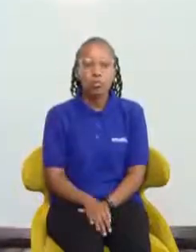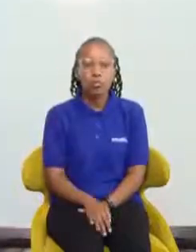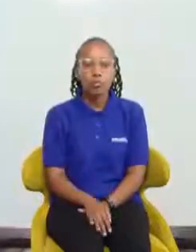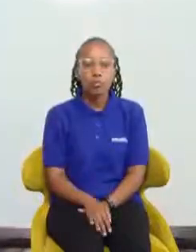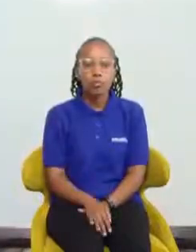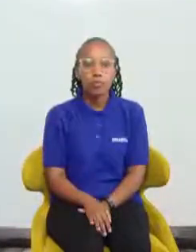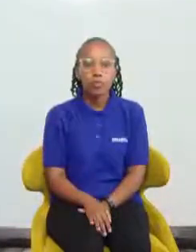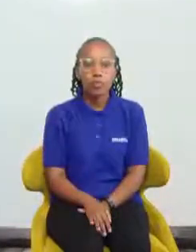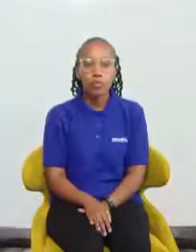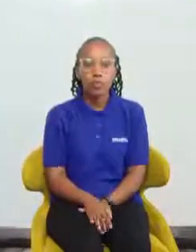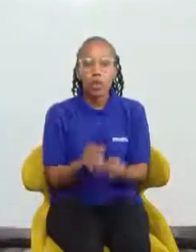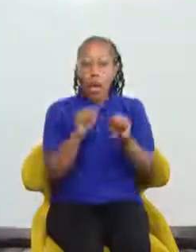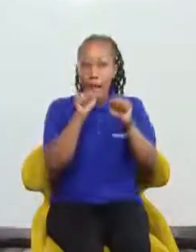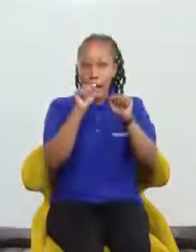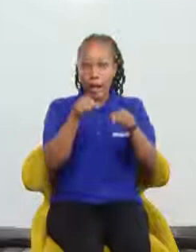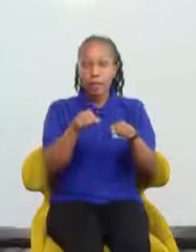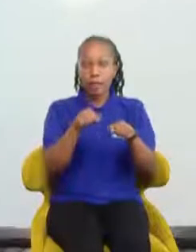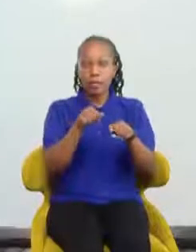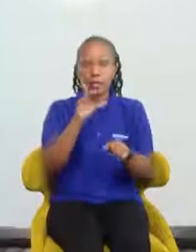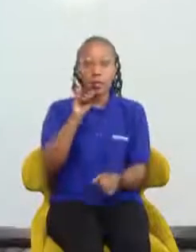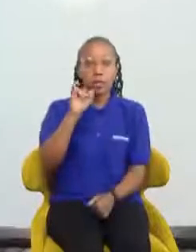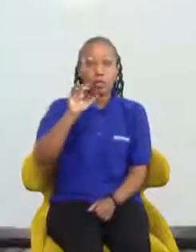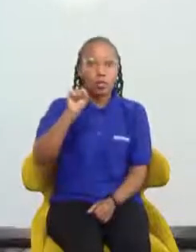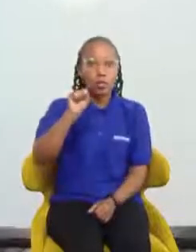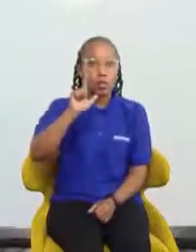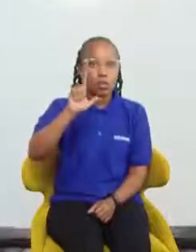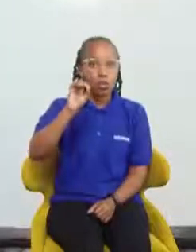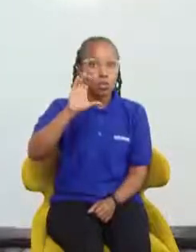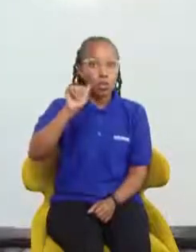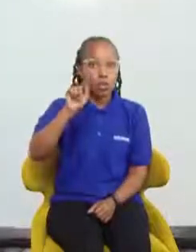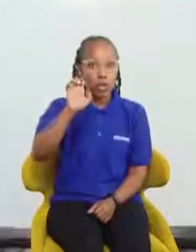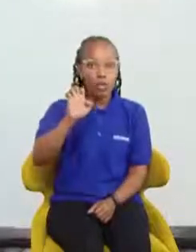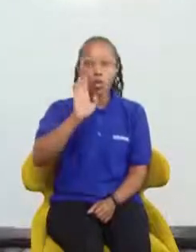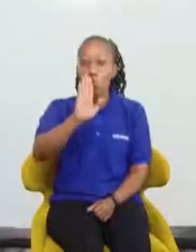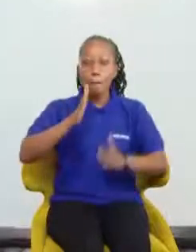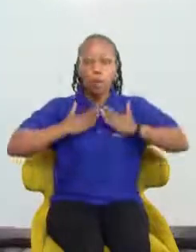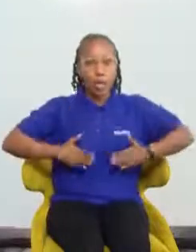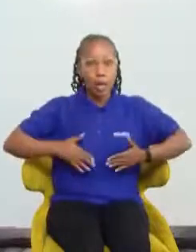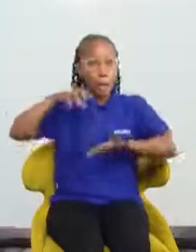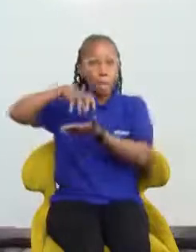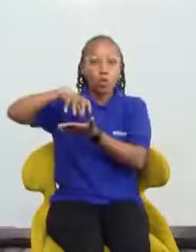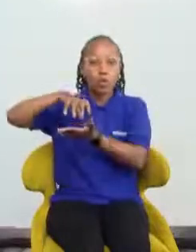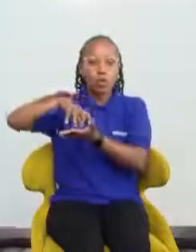dislocate your body, your position. Also, for people with disability to,